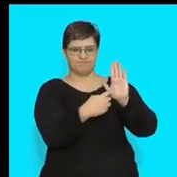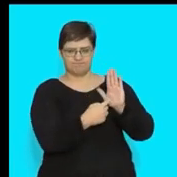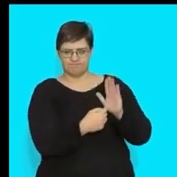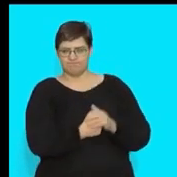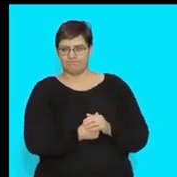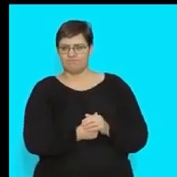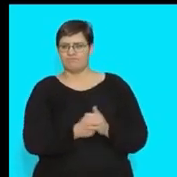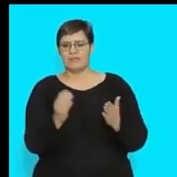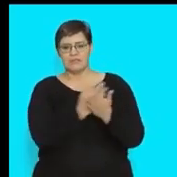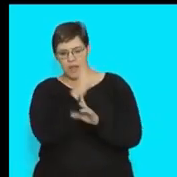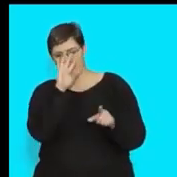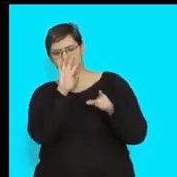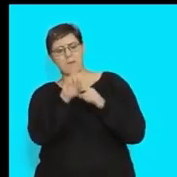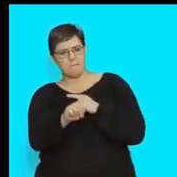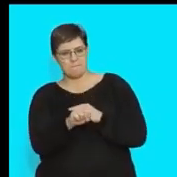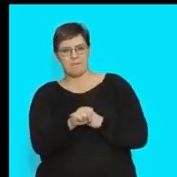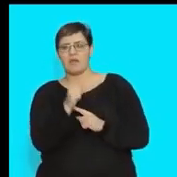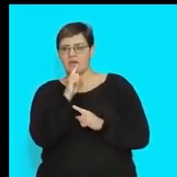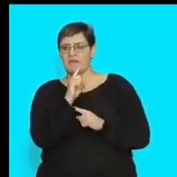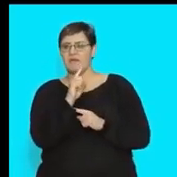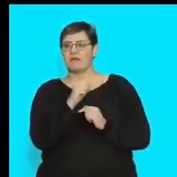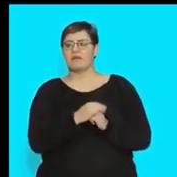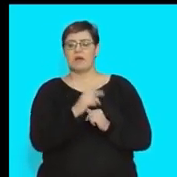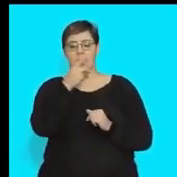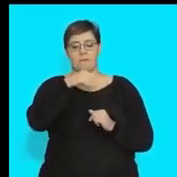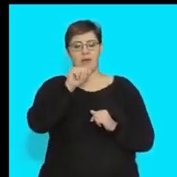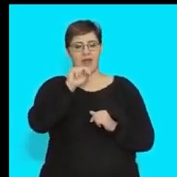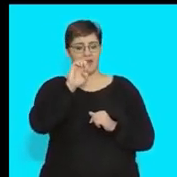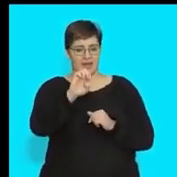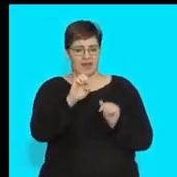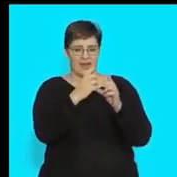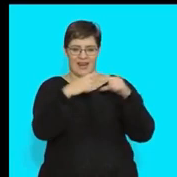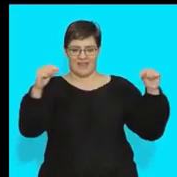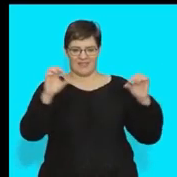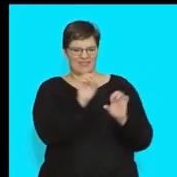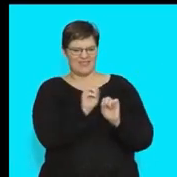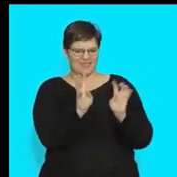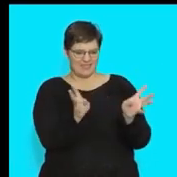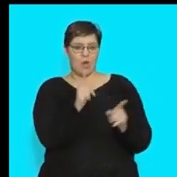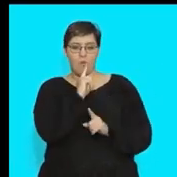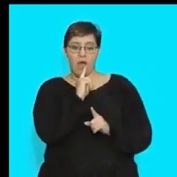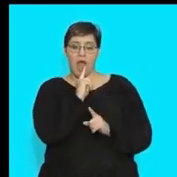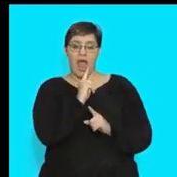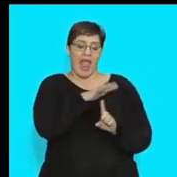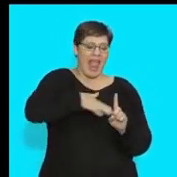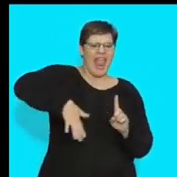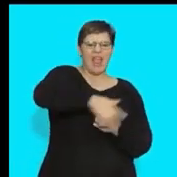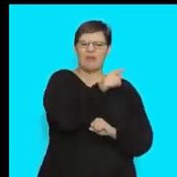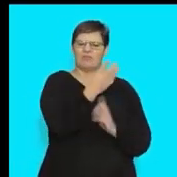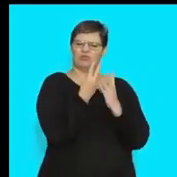here, some of you might recognize it. It's a pine leaf. And pine leaves stay in really dry areas. So look what I